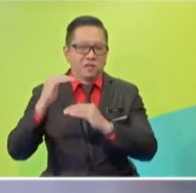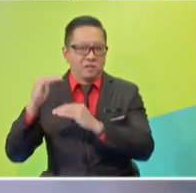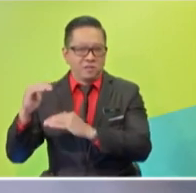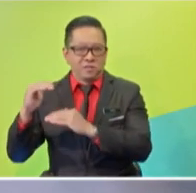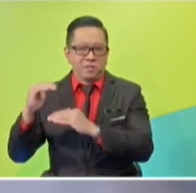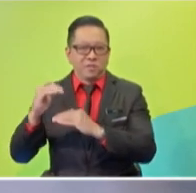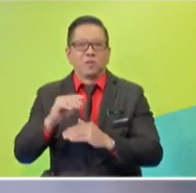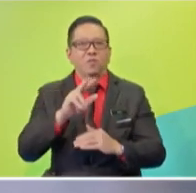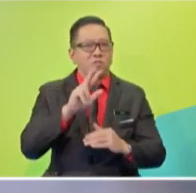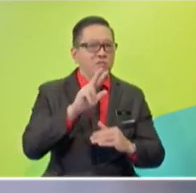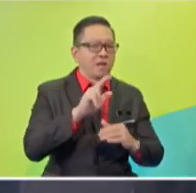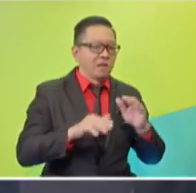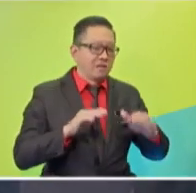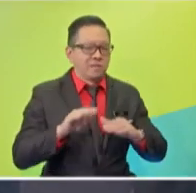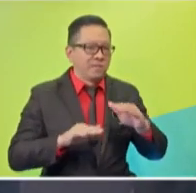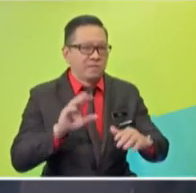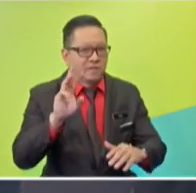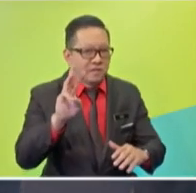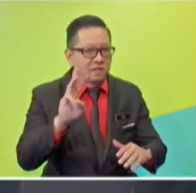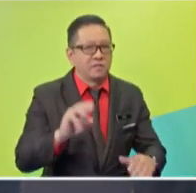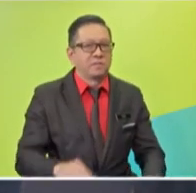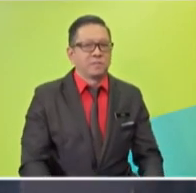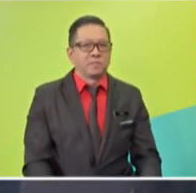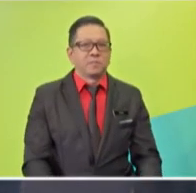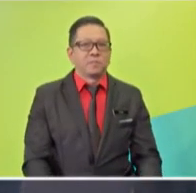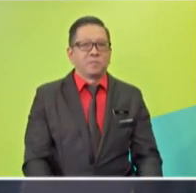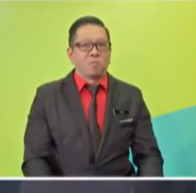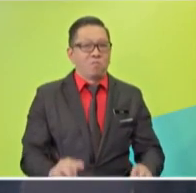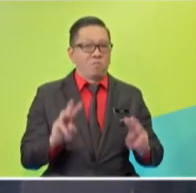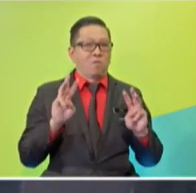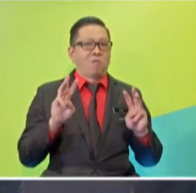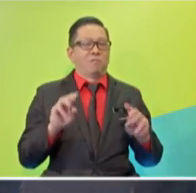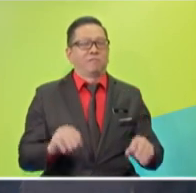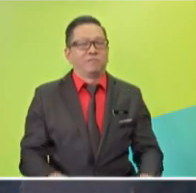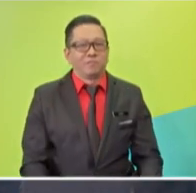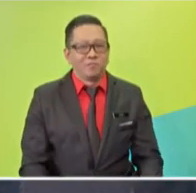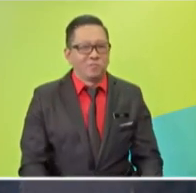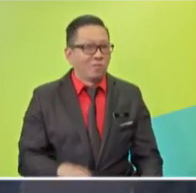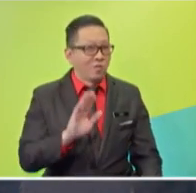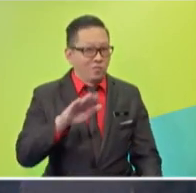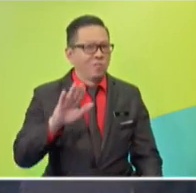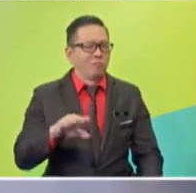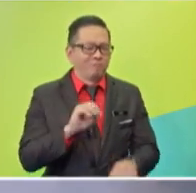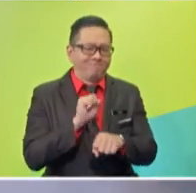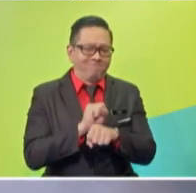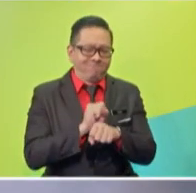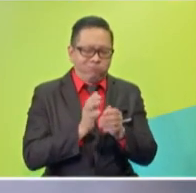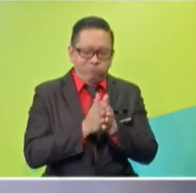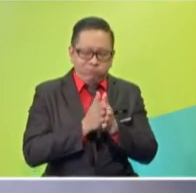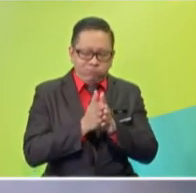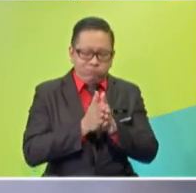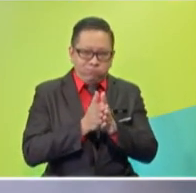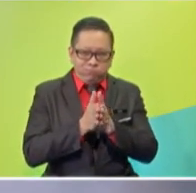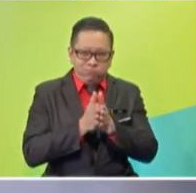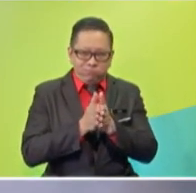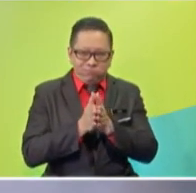carefully. Mm-hmm. All right. Okay, boys and girls, wow, they are working hard, I guess. They're working hard and they're trying to remember, Mr. Haikal.